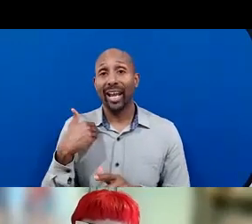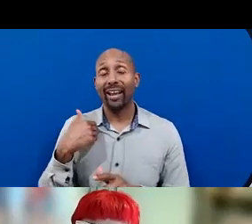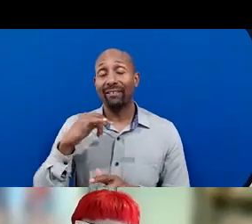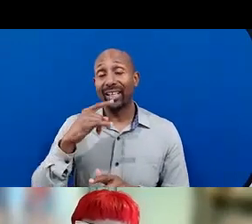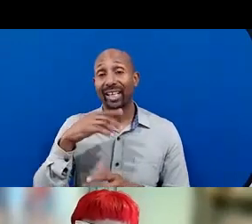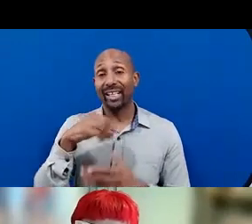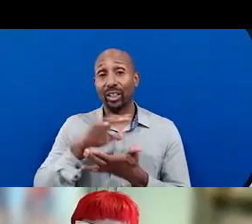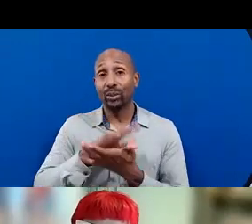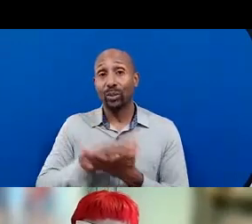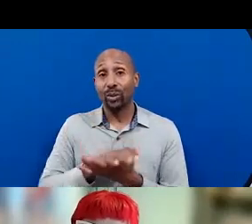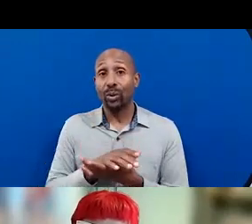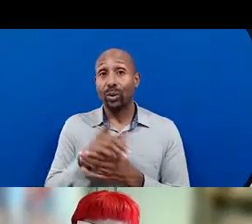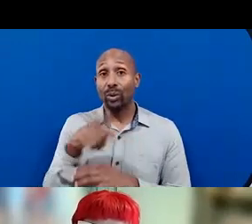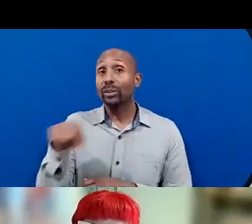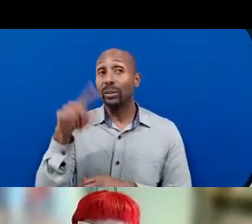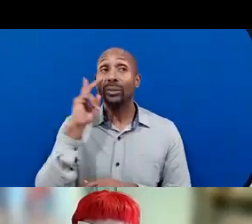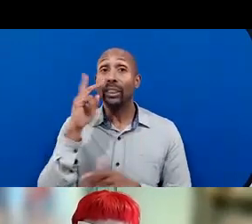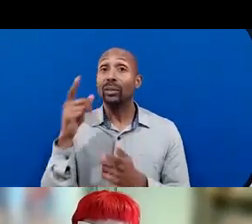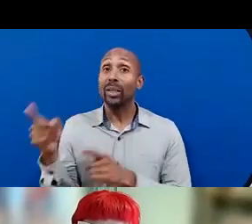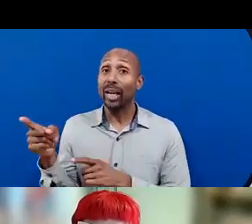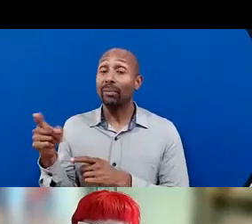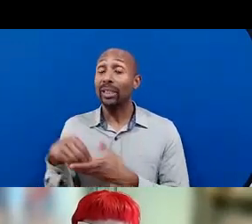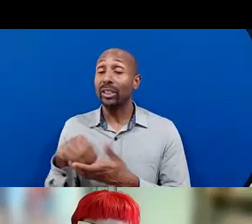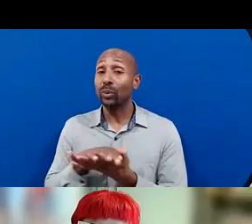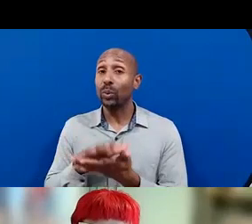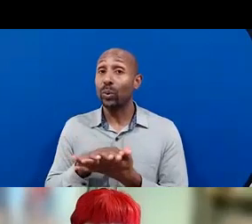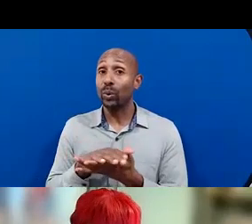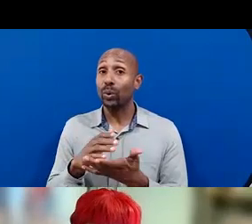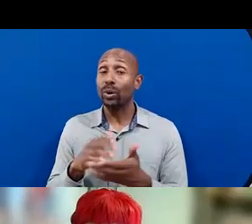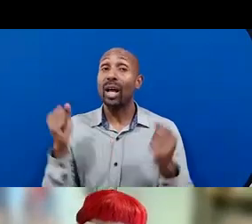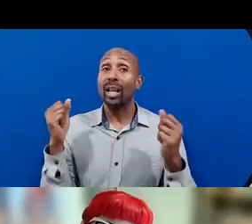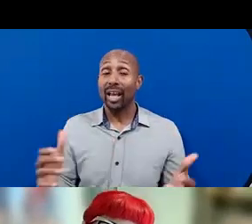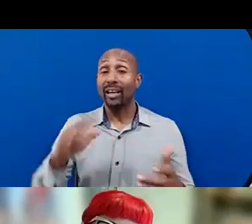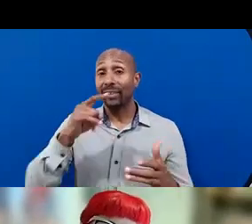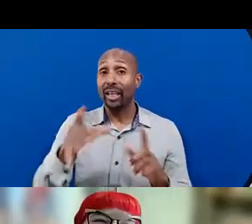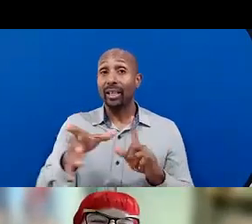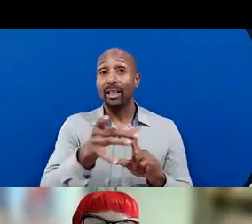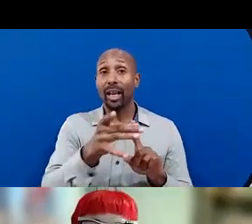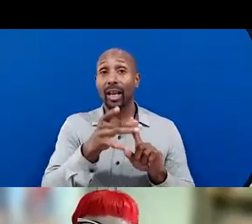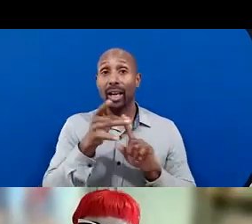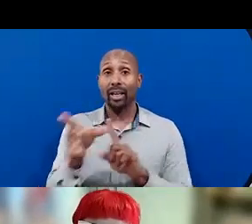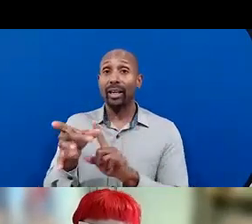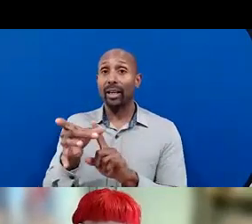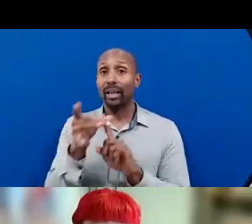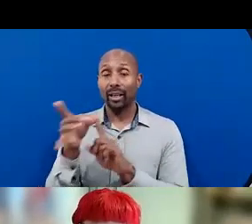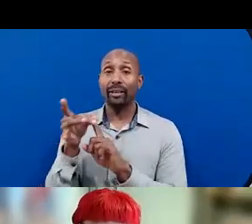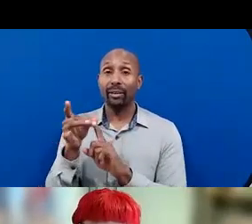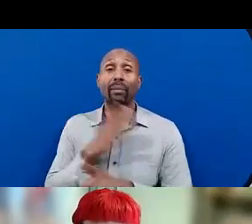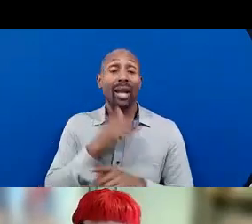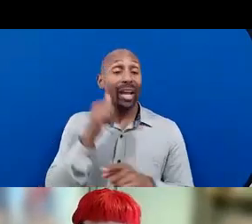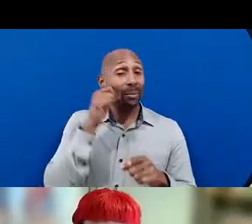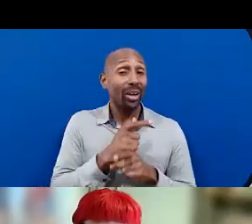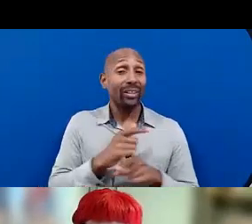So lots of kids are getting COVID. My brother's whole family just got